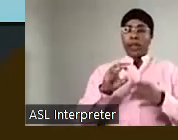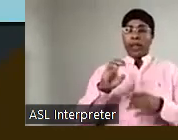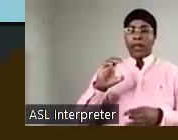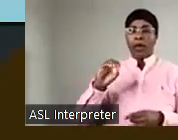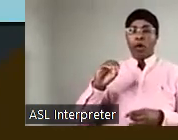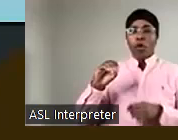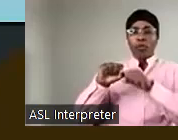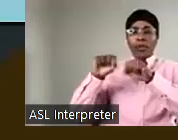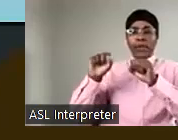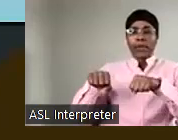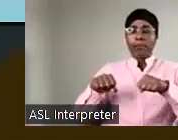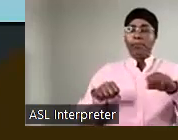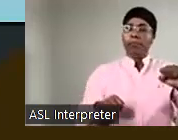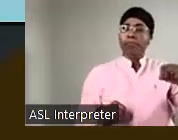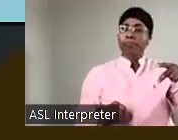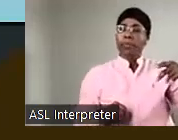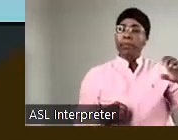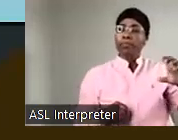make up this region.